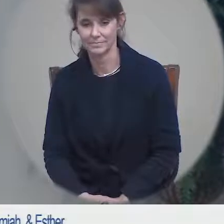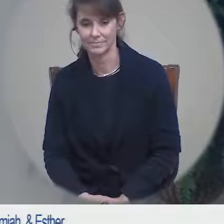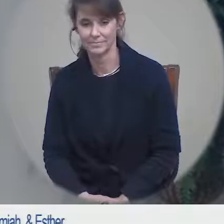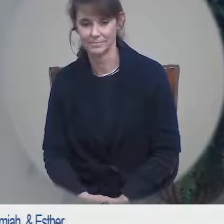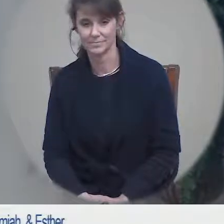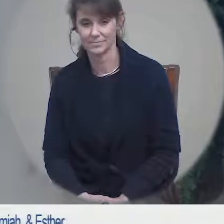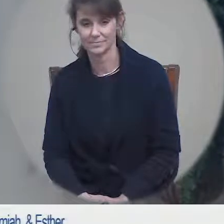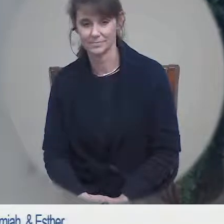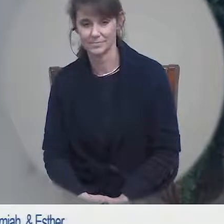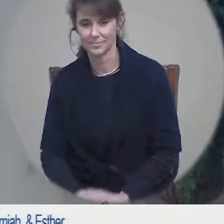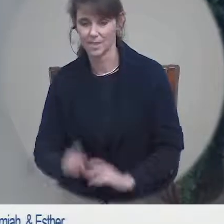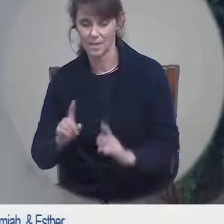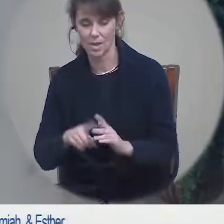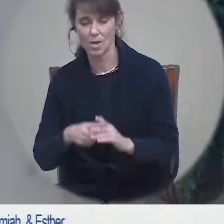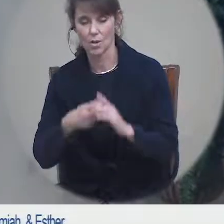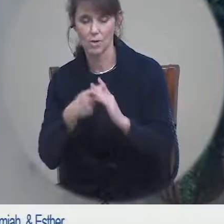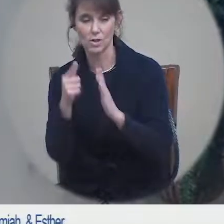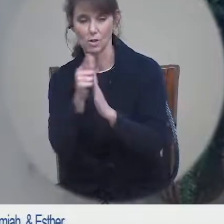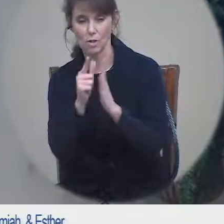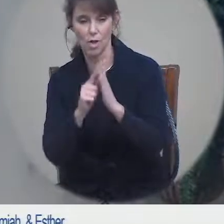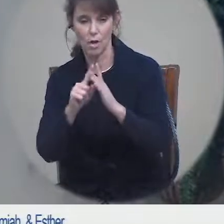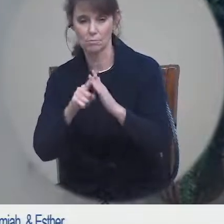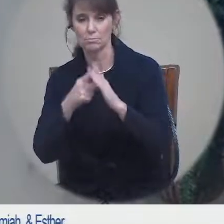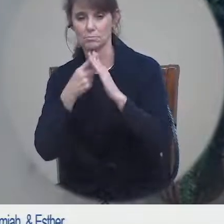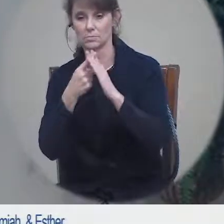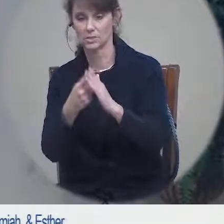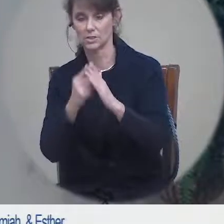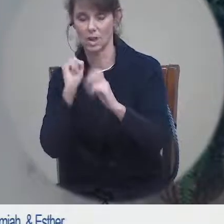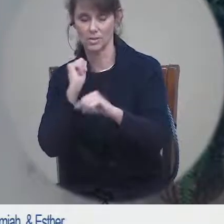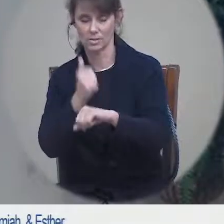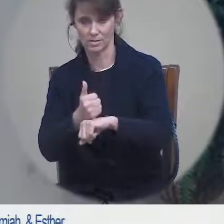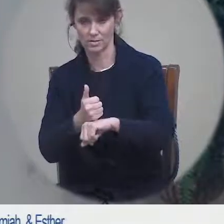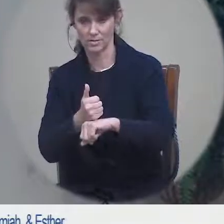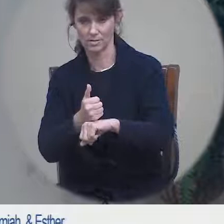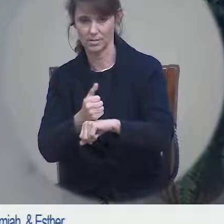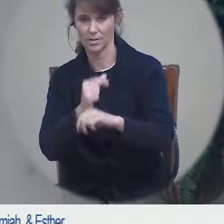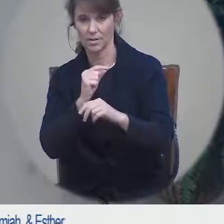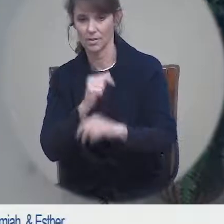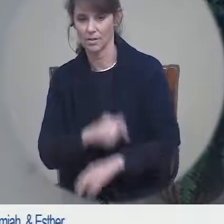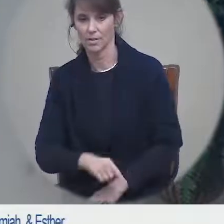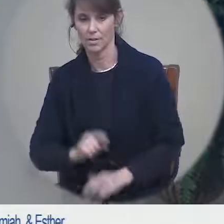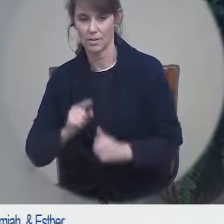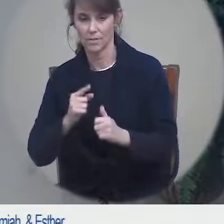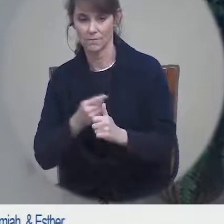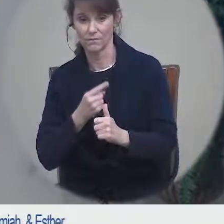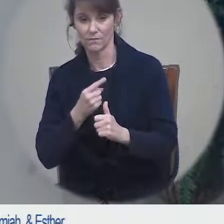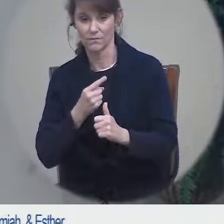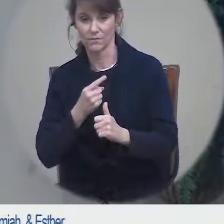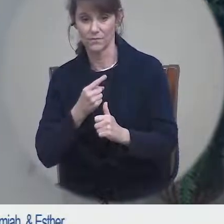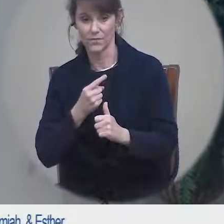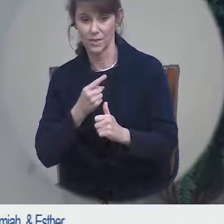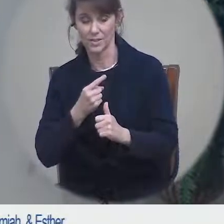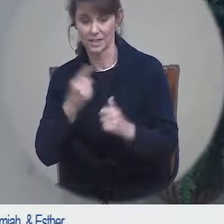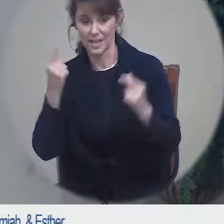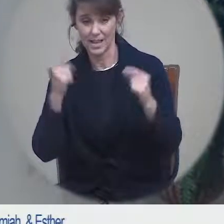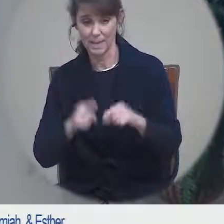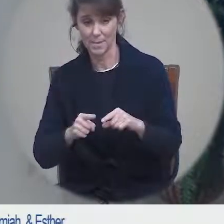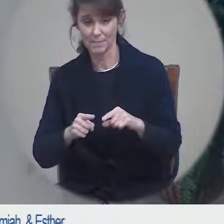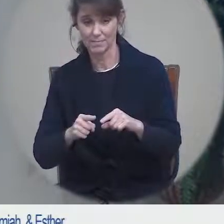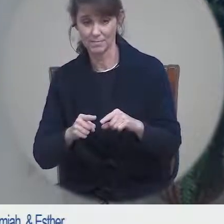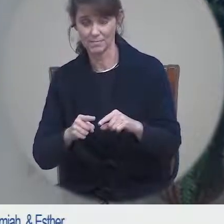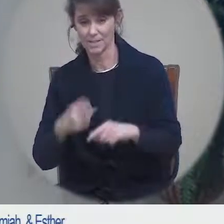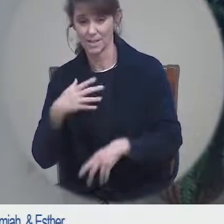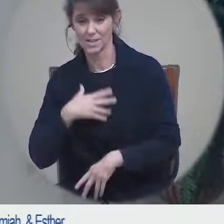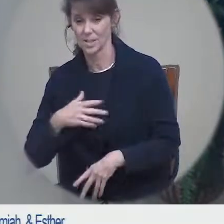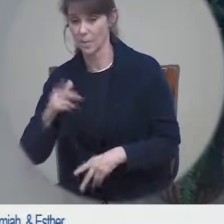three main numbers given. First, in verse 5, there was 500 men killed in the citadel of Susa, the